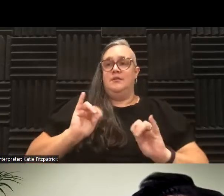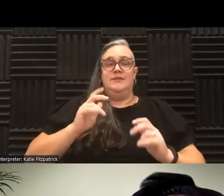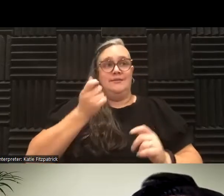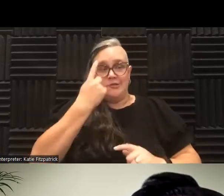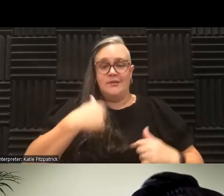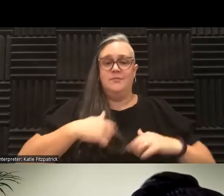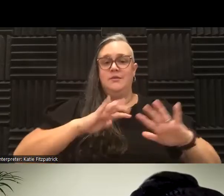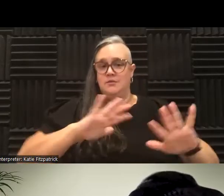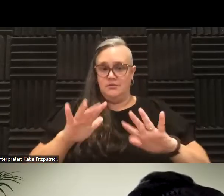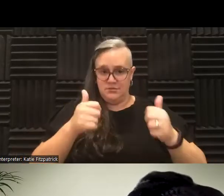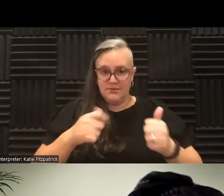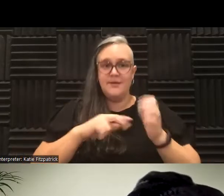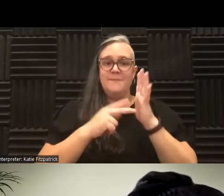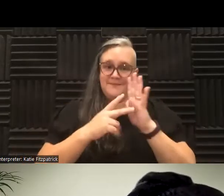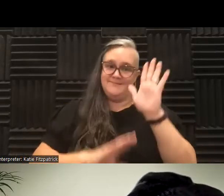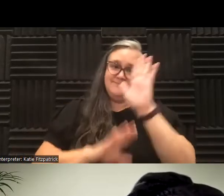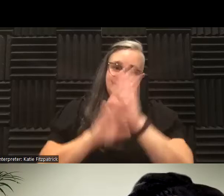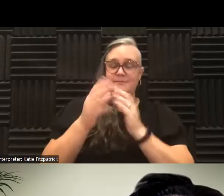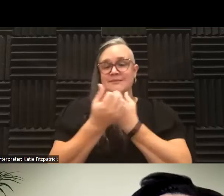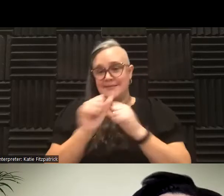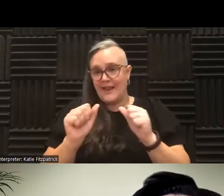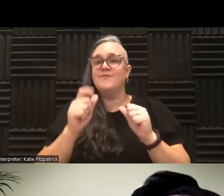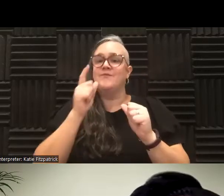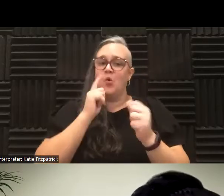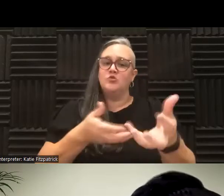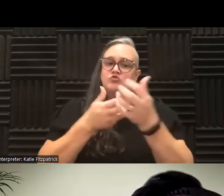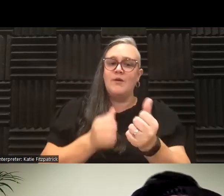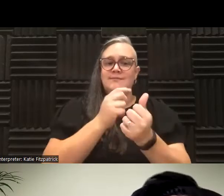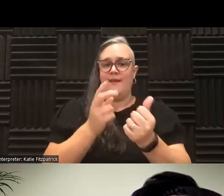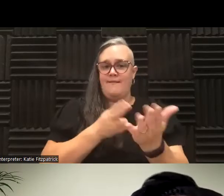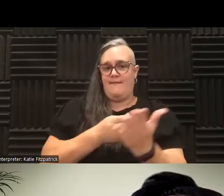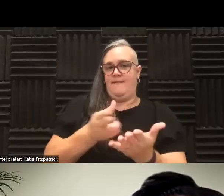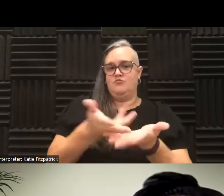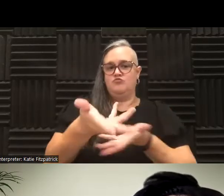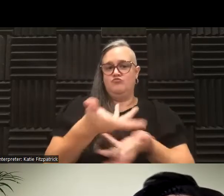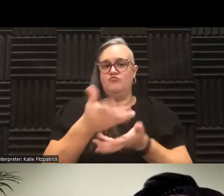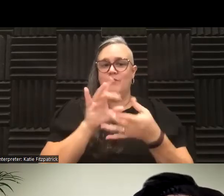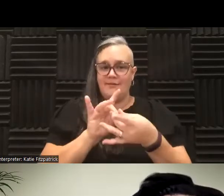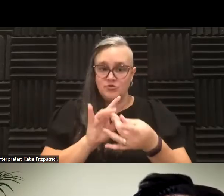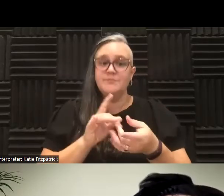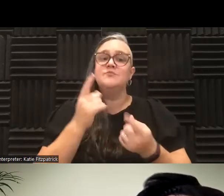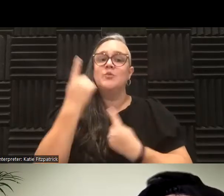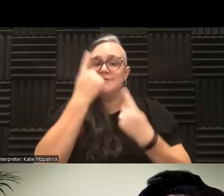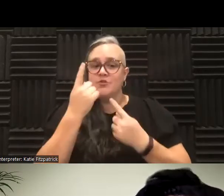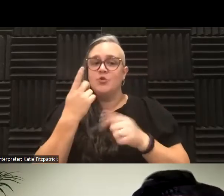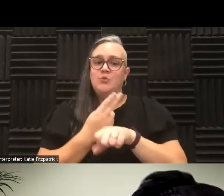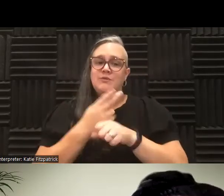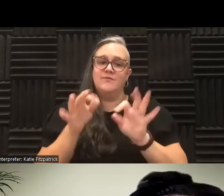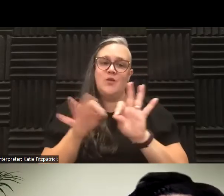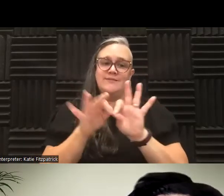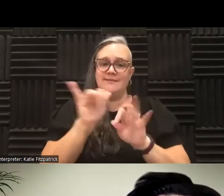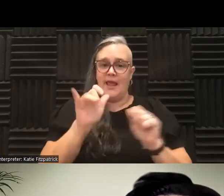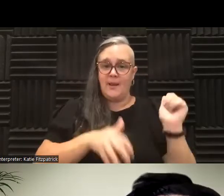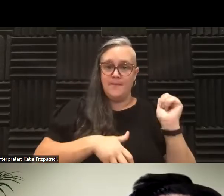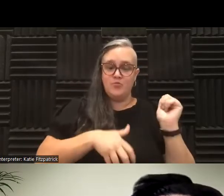critical for building trust and authentic relationships. Consider adopting phrases such as pregnant people or birthing people